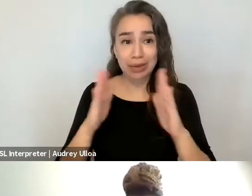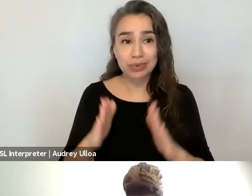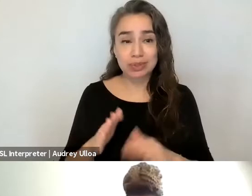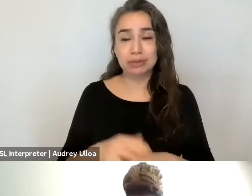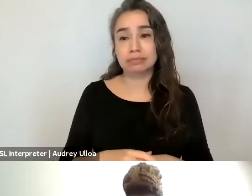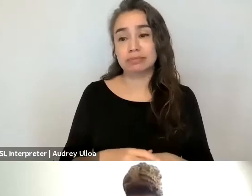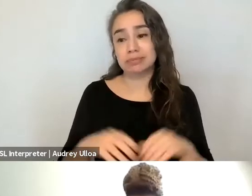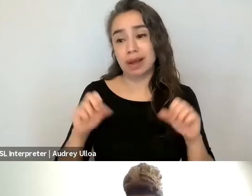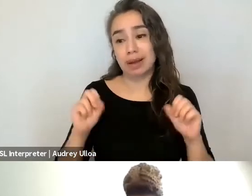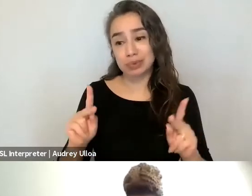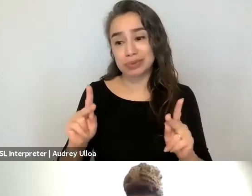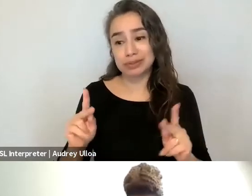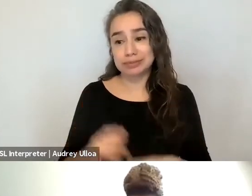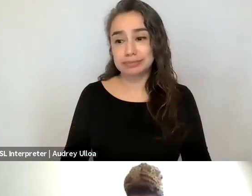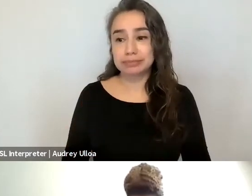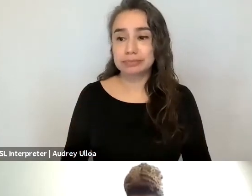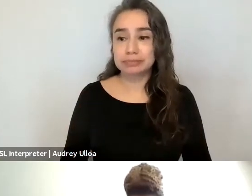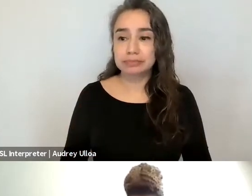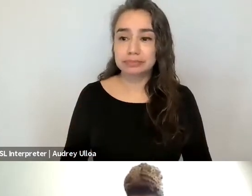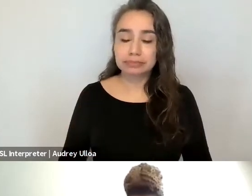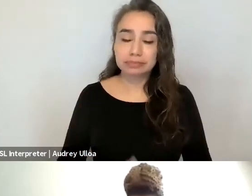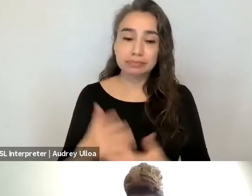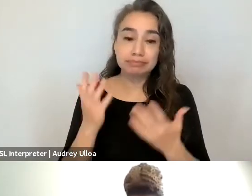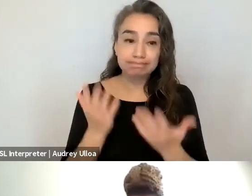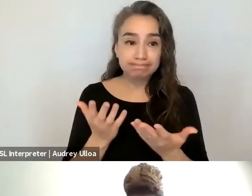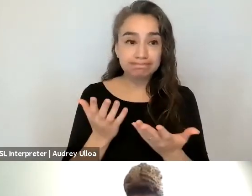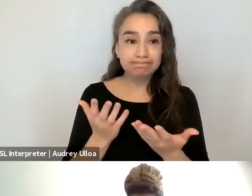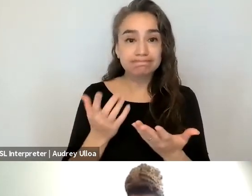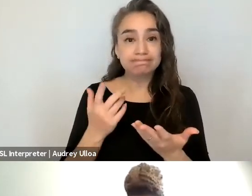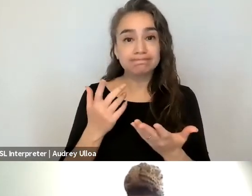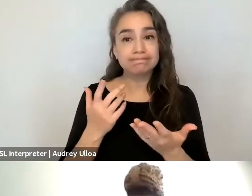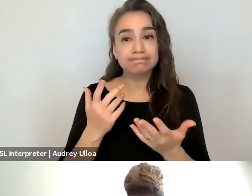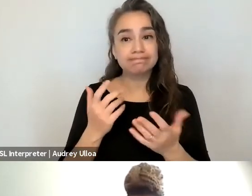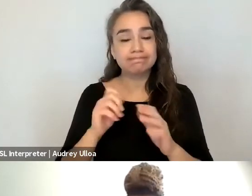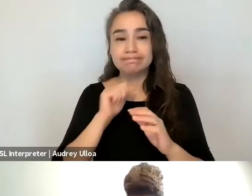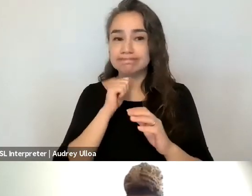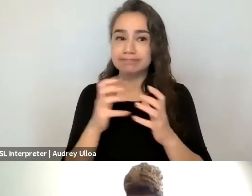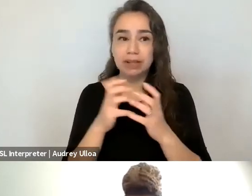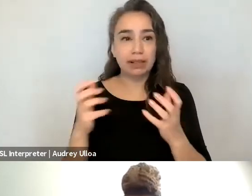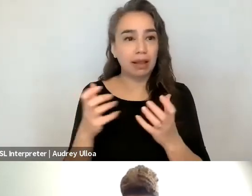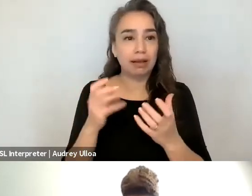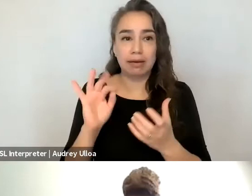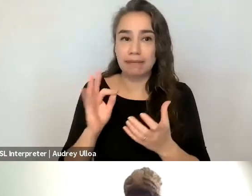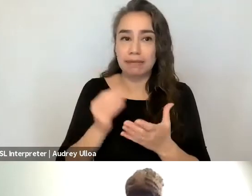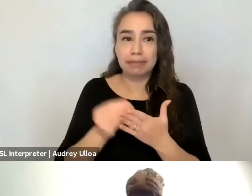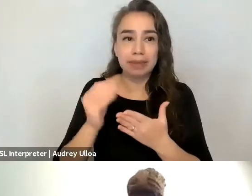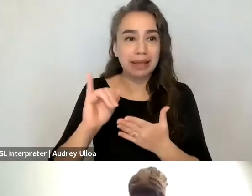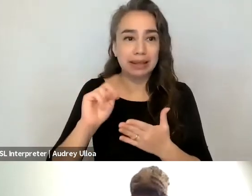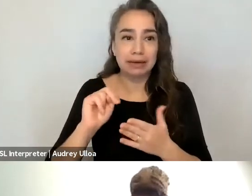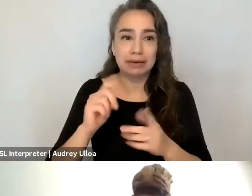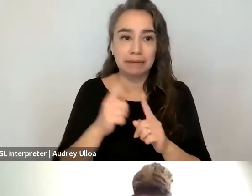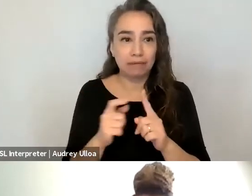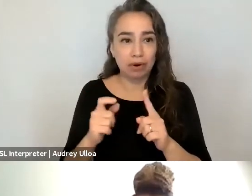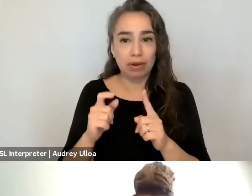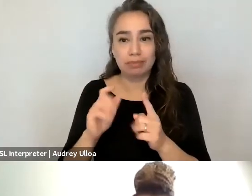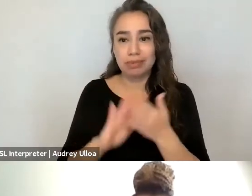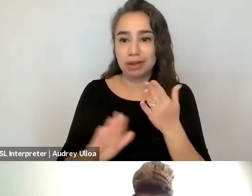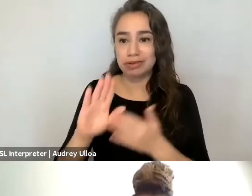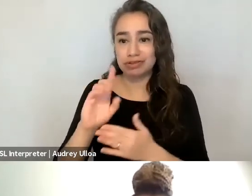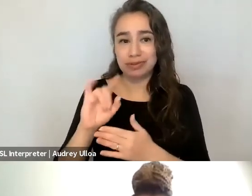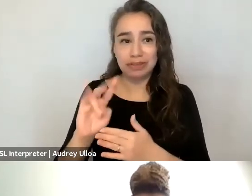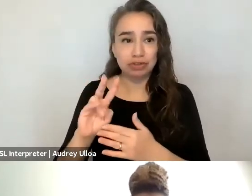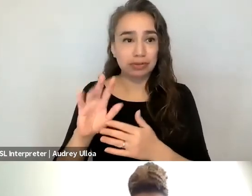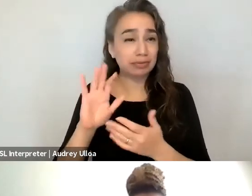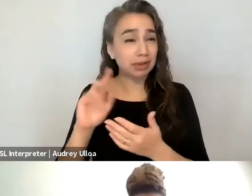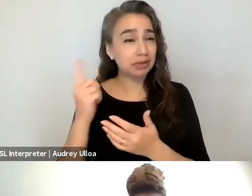opportunities. Due to the fact of lack of buy-in from the powers to be, which seems like they're only scratching the